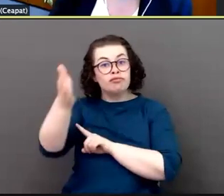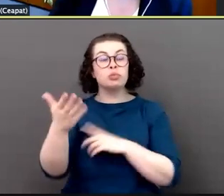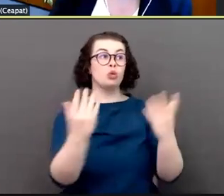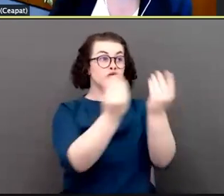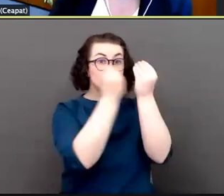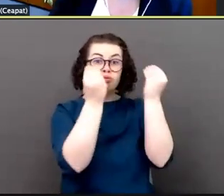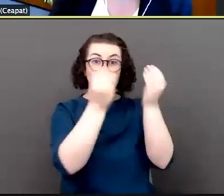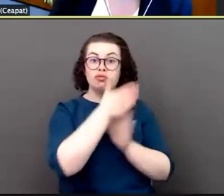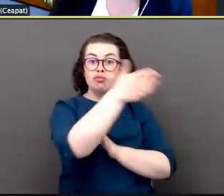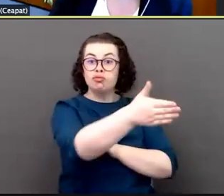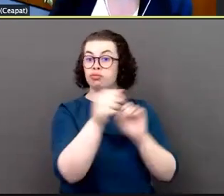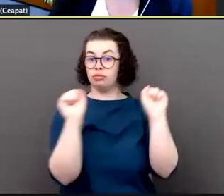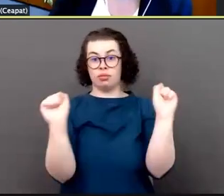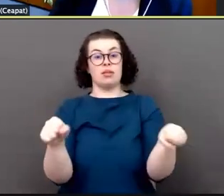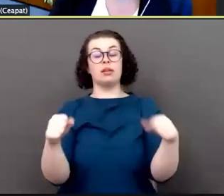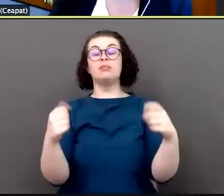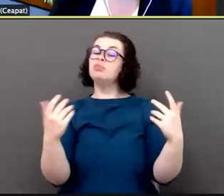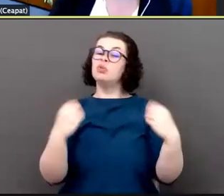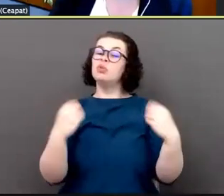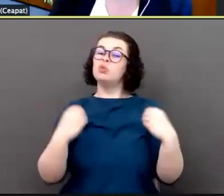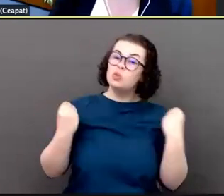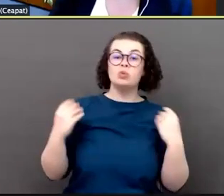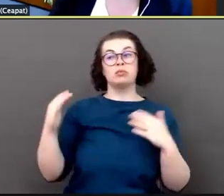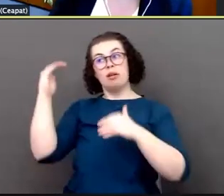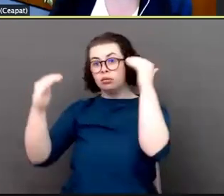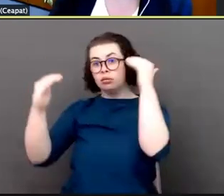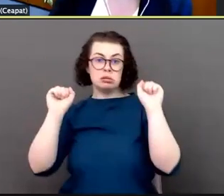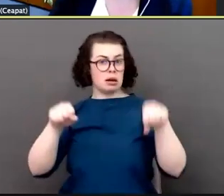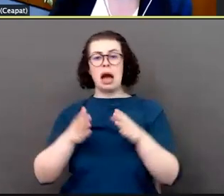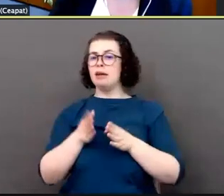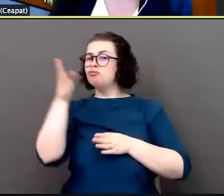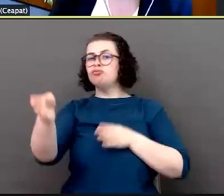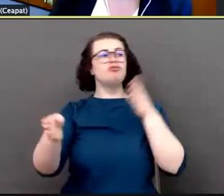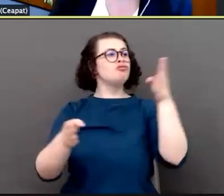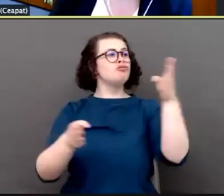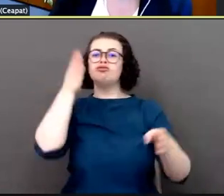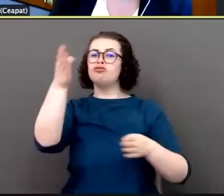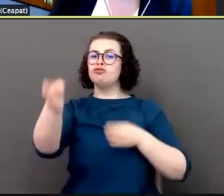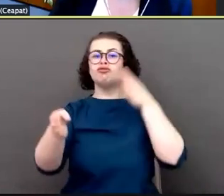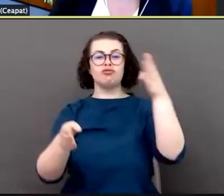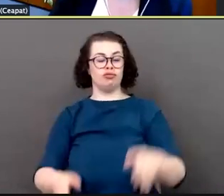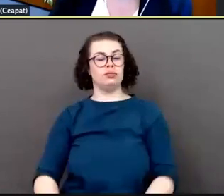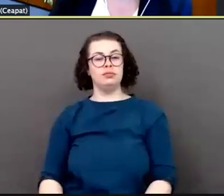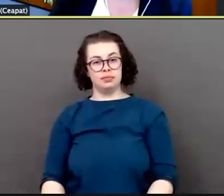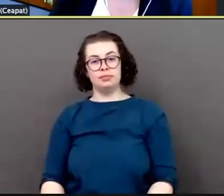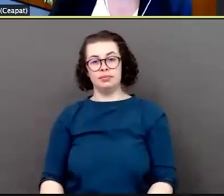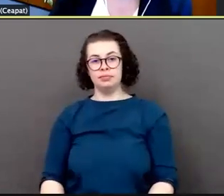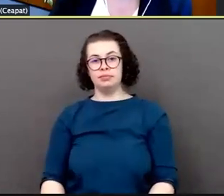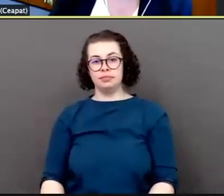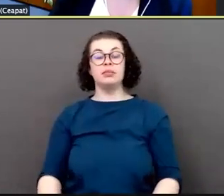and adults with disabilities, an aspect currently with many possibilities for